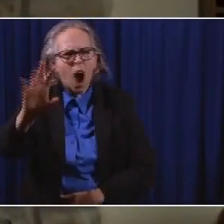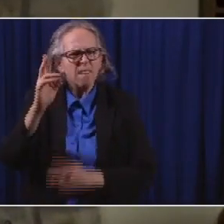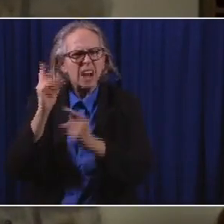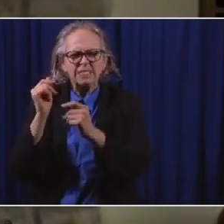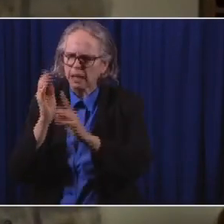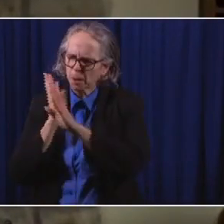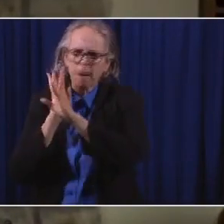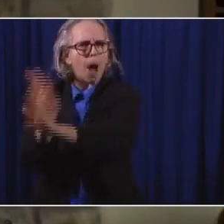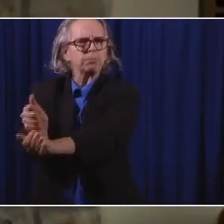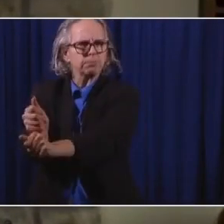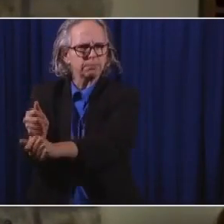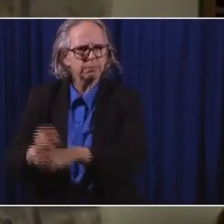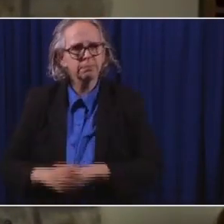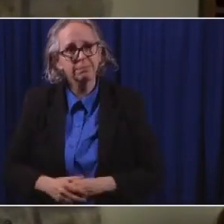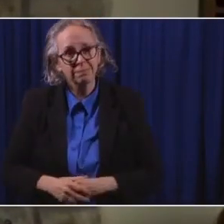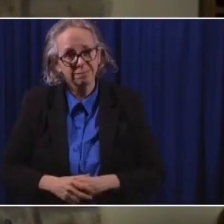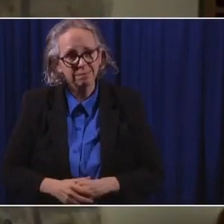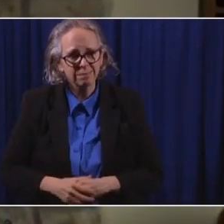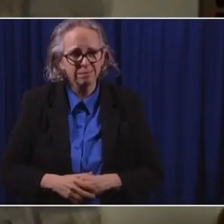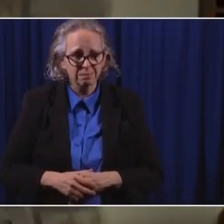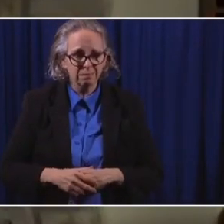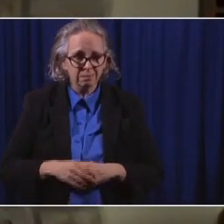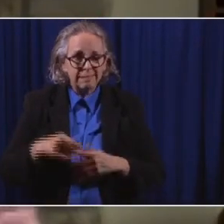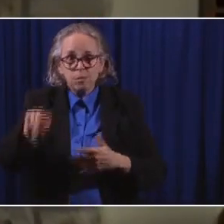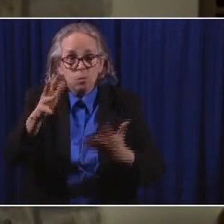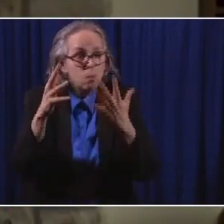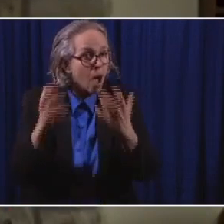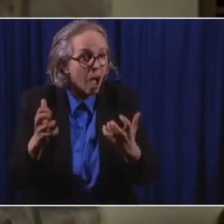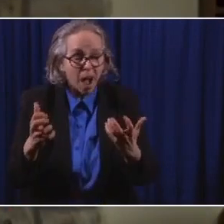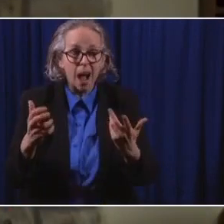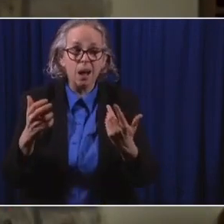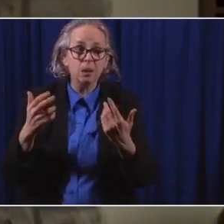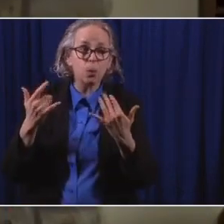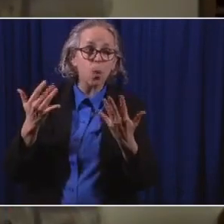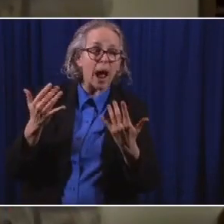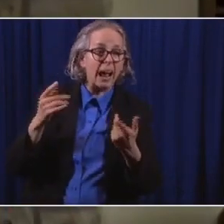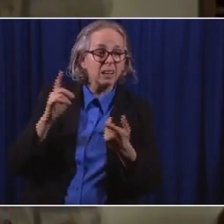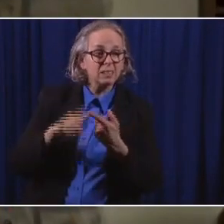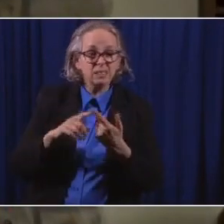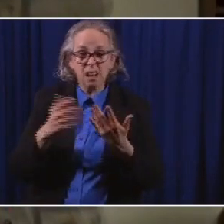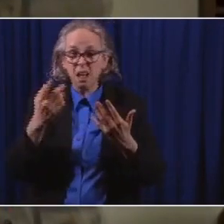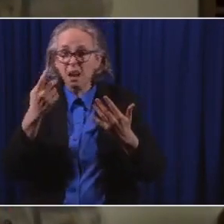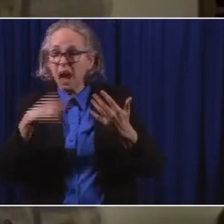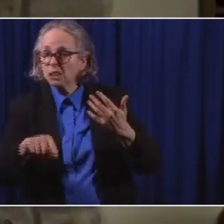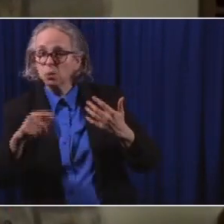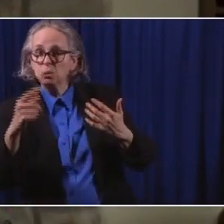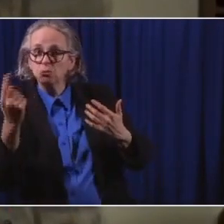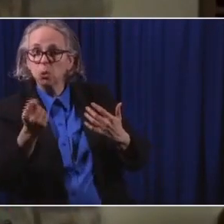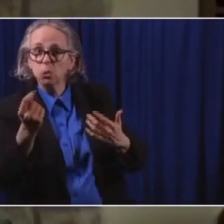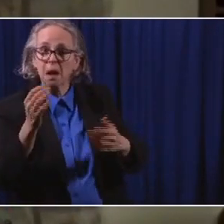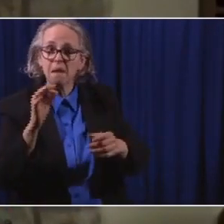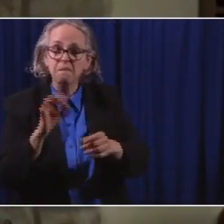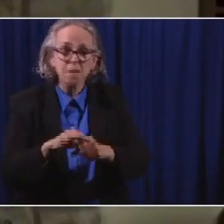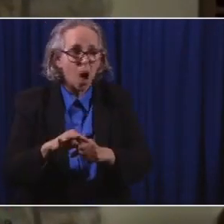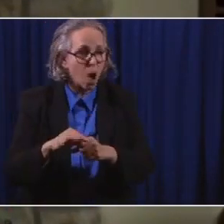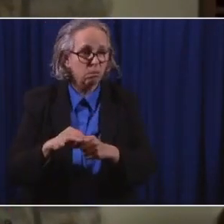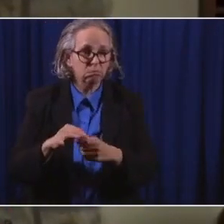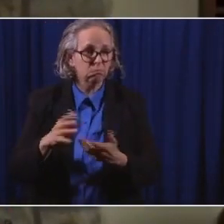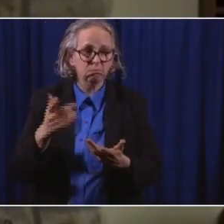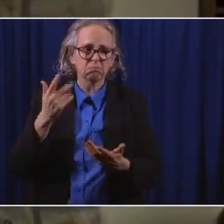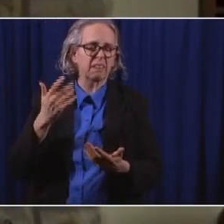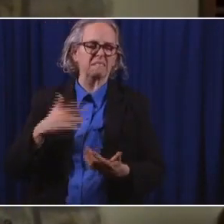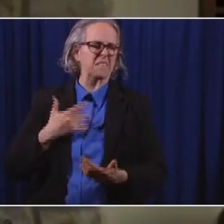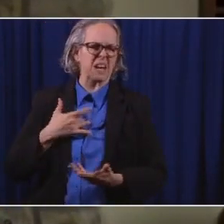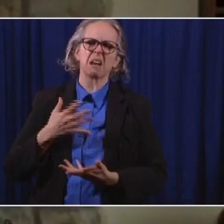people want to wait until election day, you're going to have already half the people voted. And so there's going to be fewer people. But I